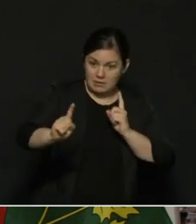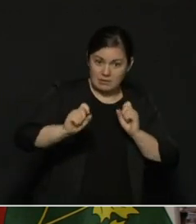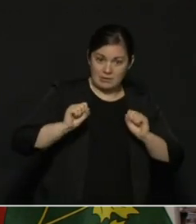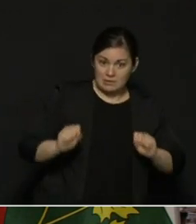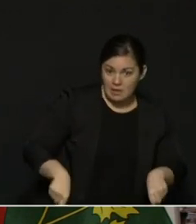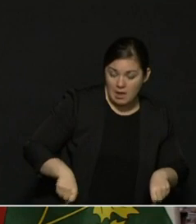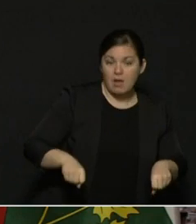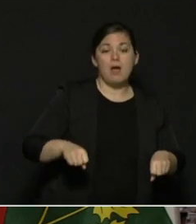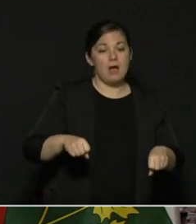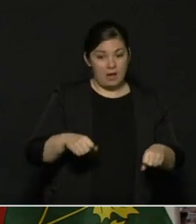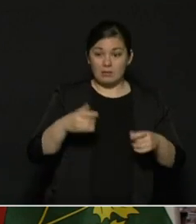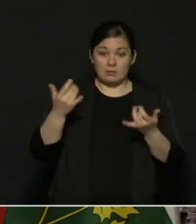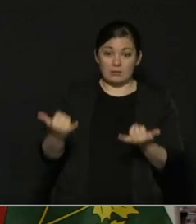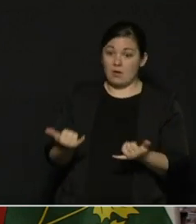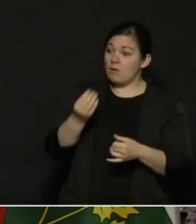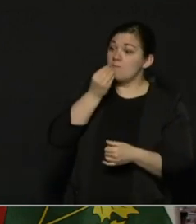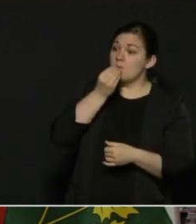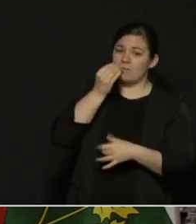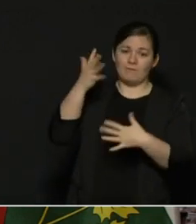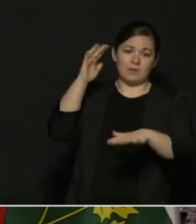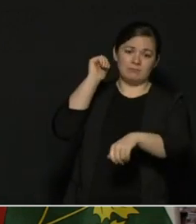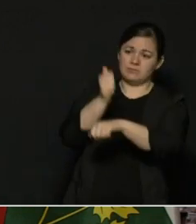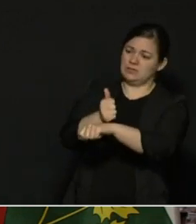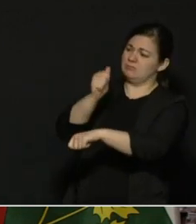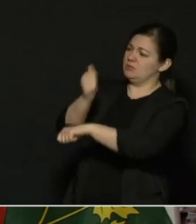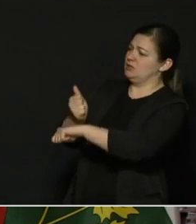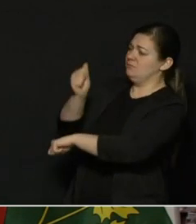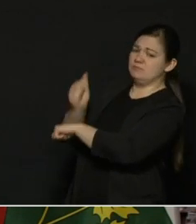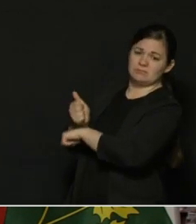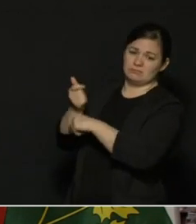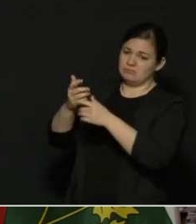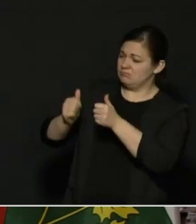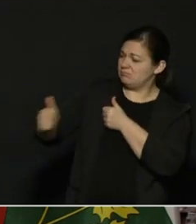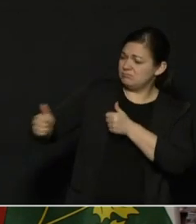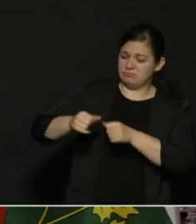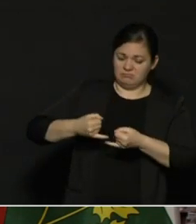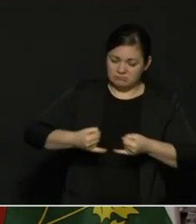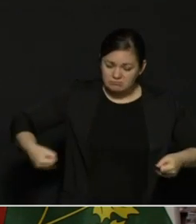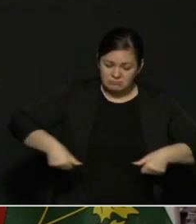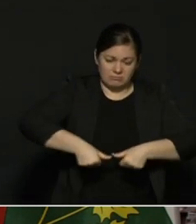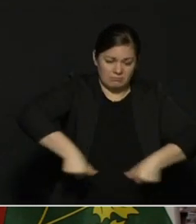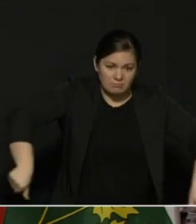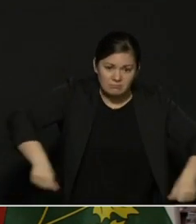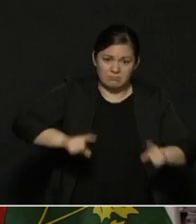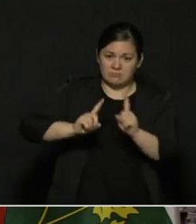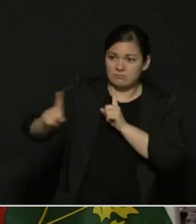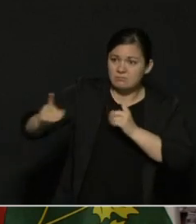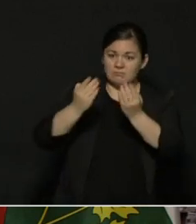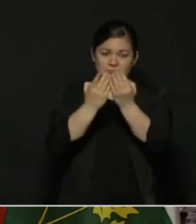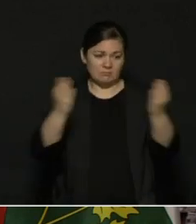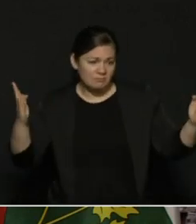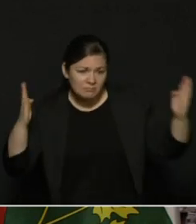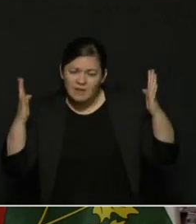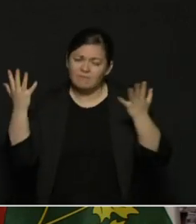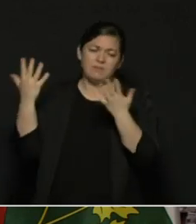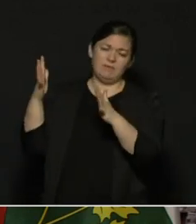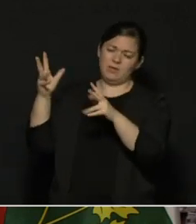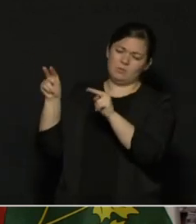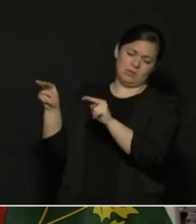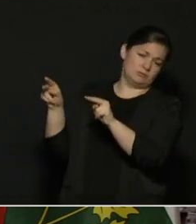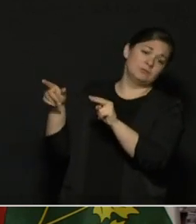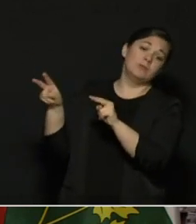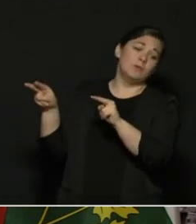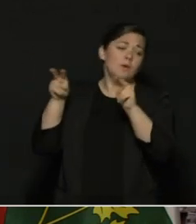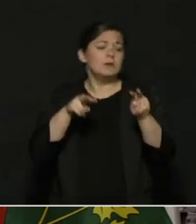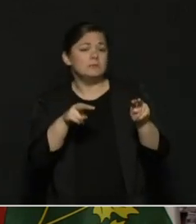and others have undertaken in that regard. So there's always that need to build up and look at that, and